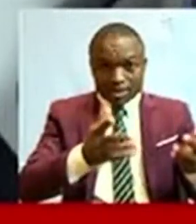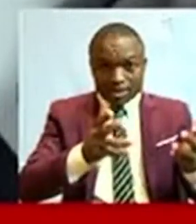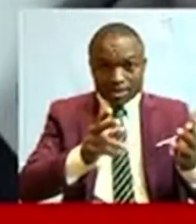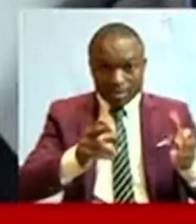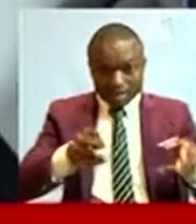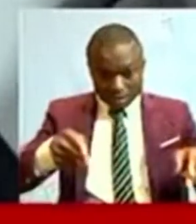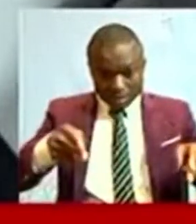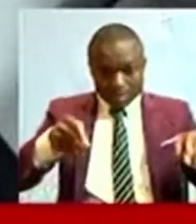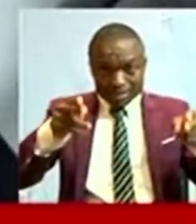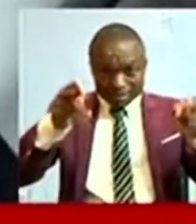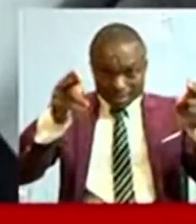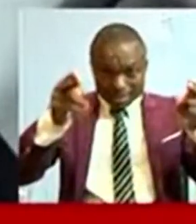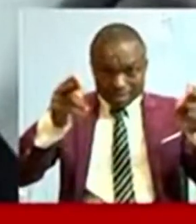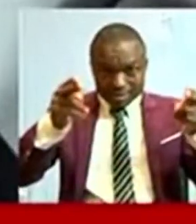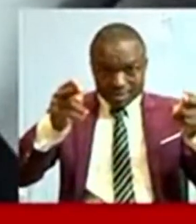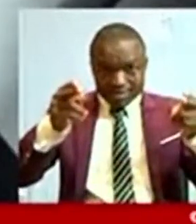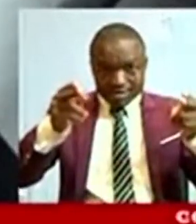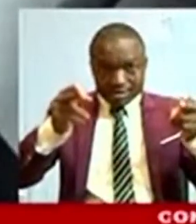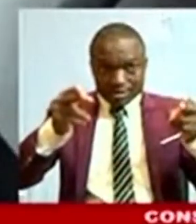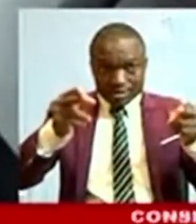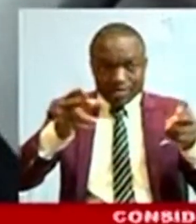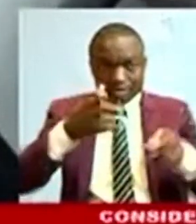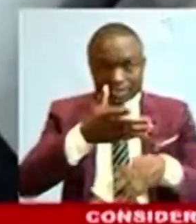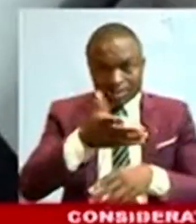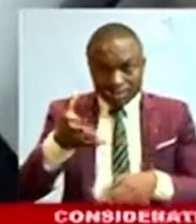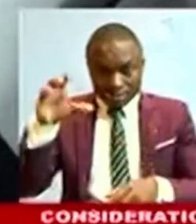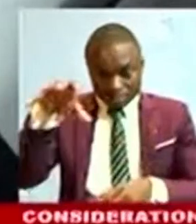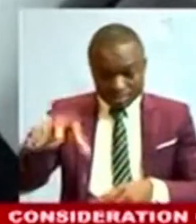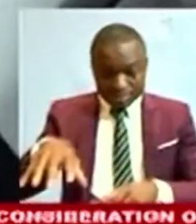This is for child survival development monitoring